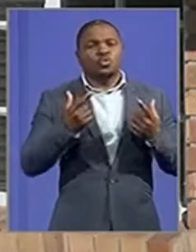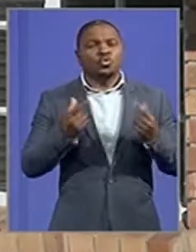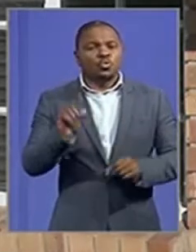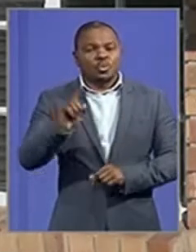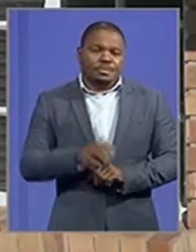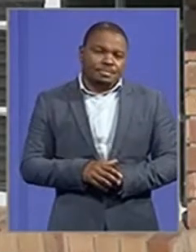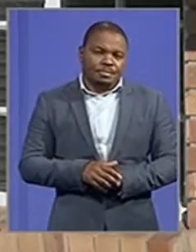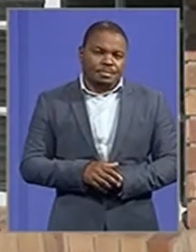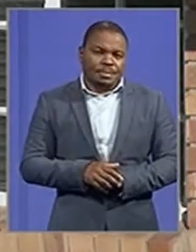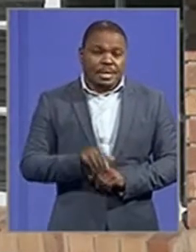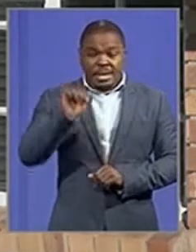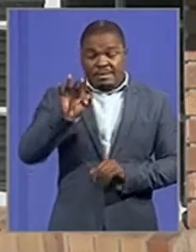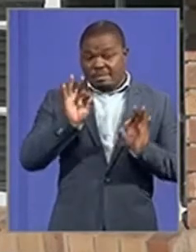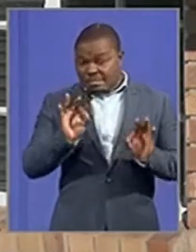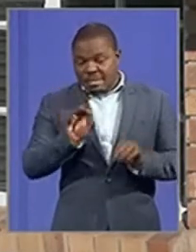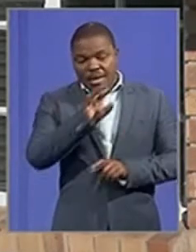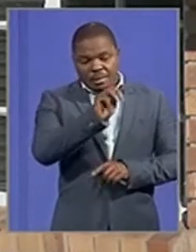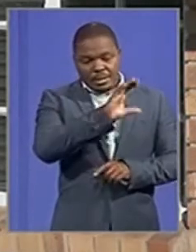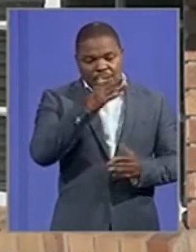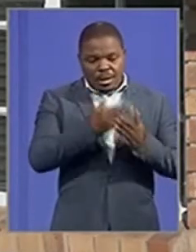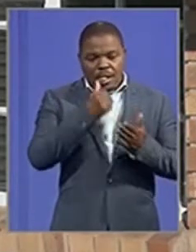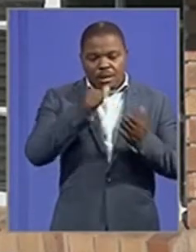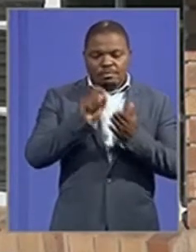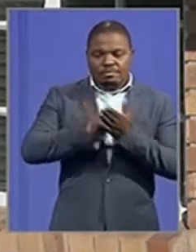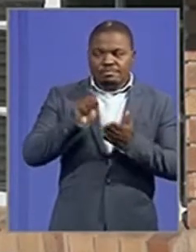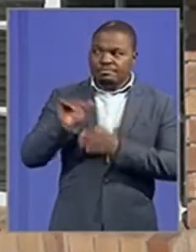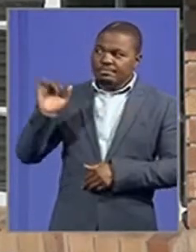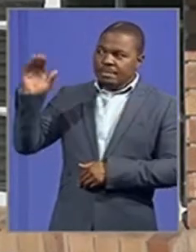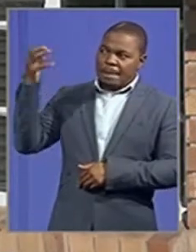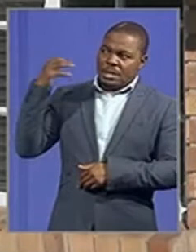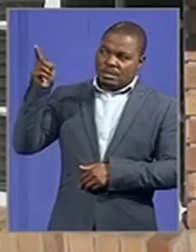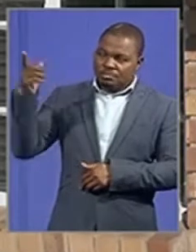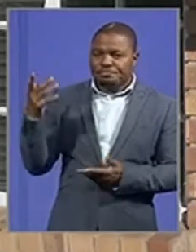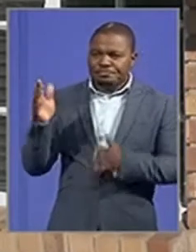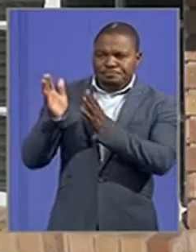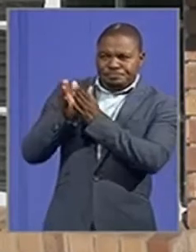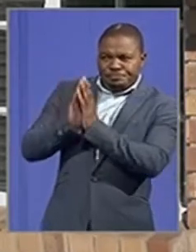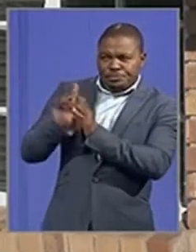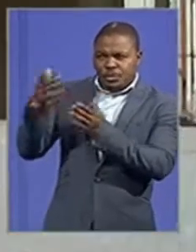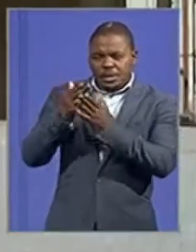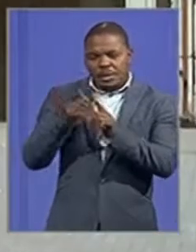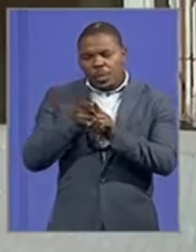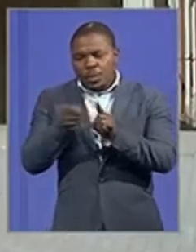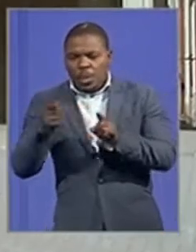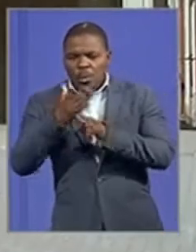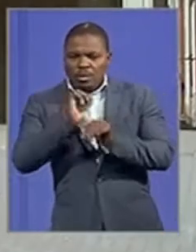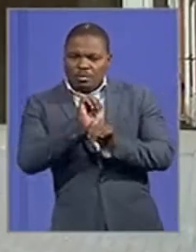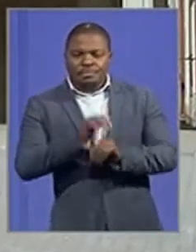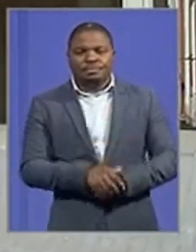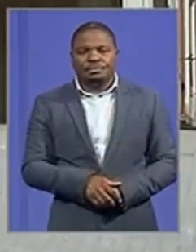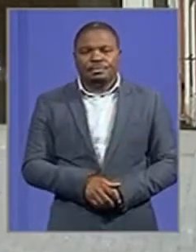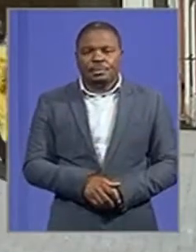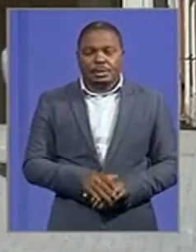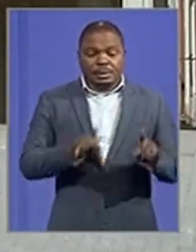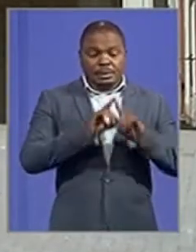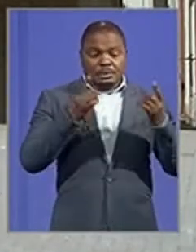needs be, the MEC did indicate that he will write a letter to the minister requesting for deviation. Lefapha le re badiredi